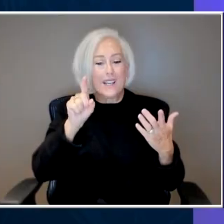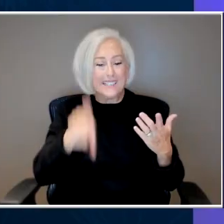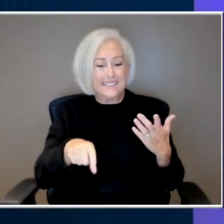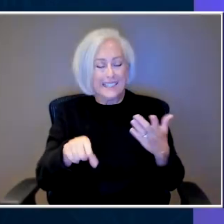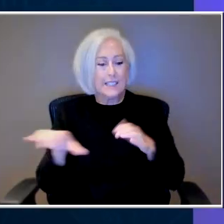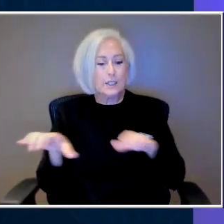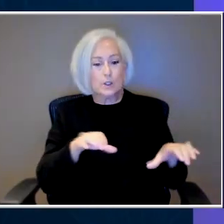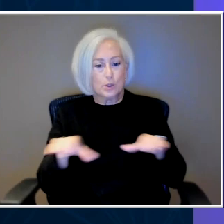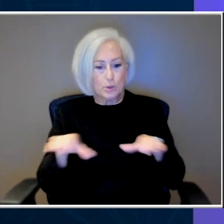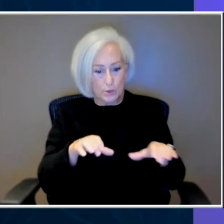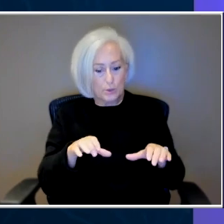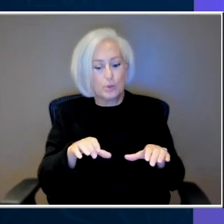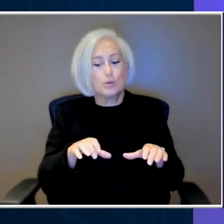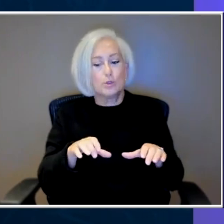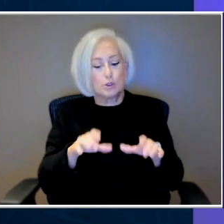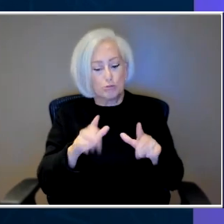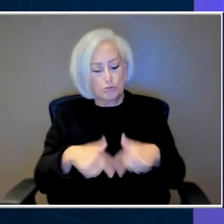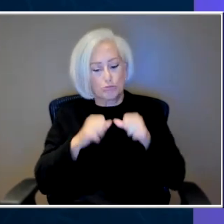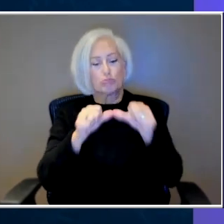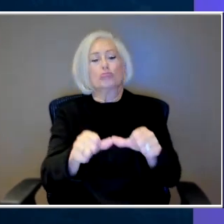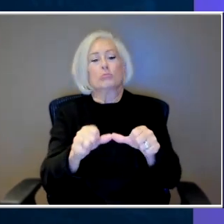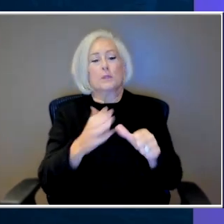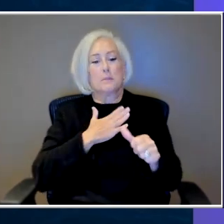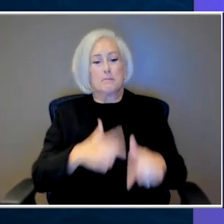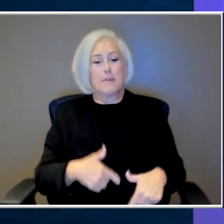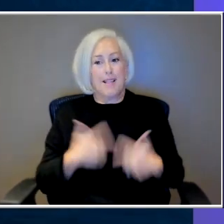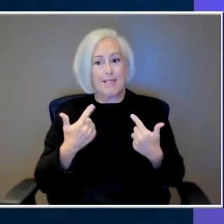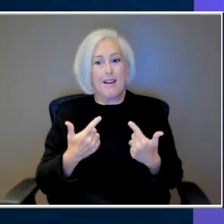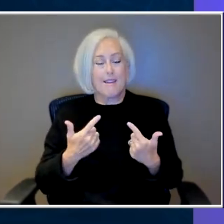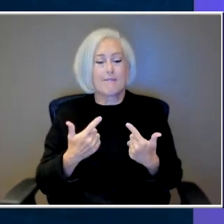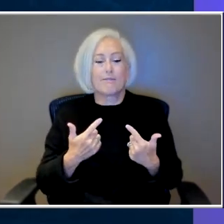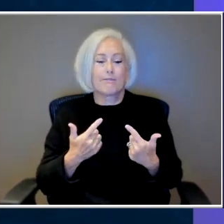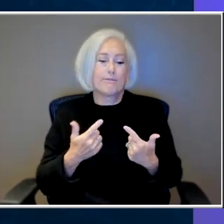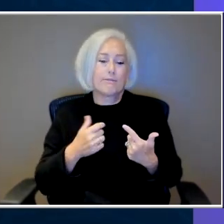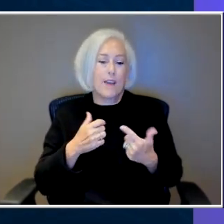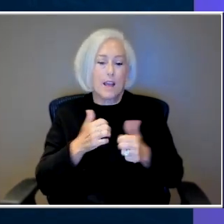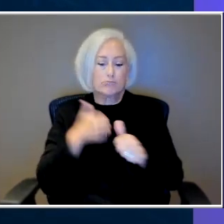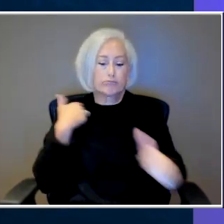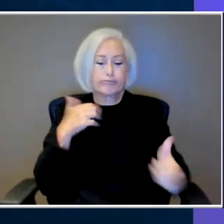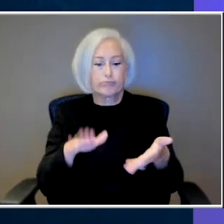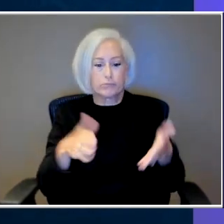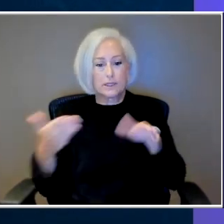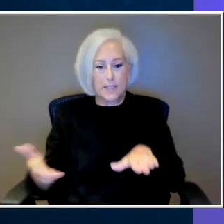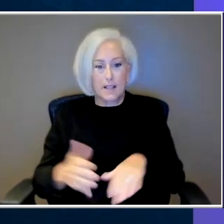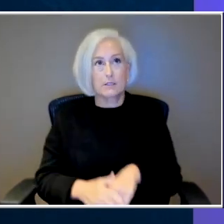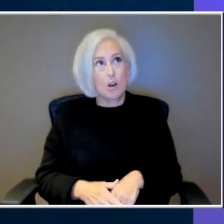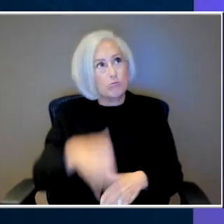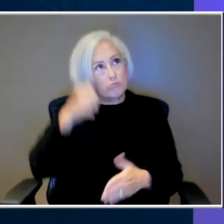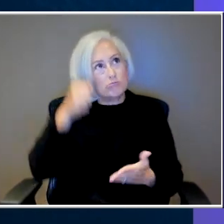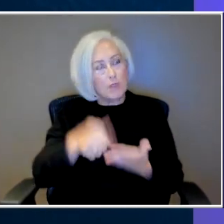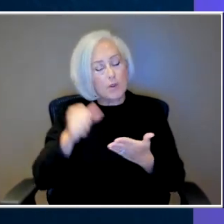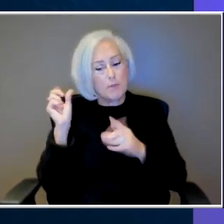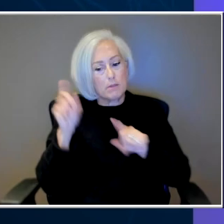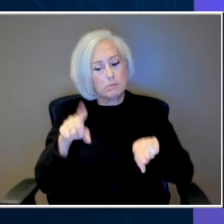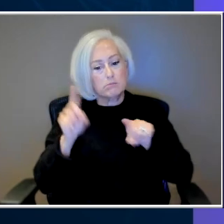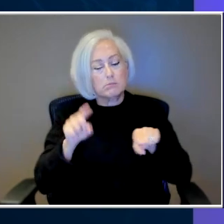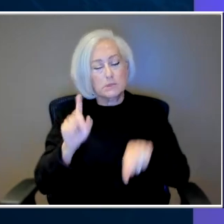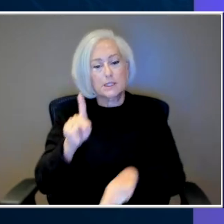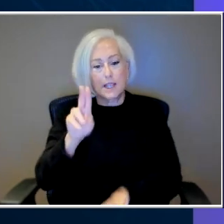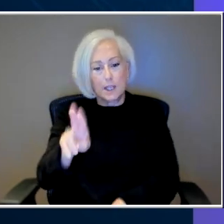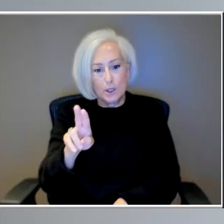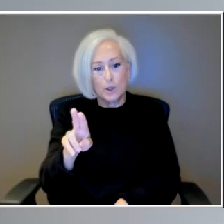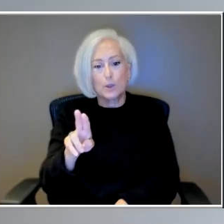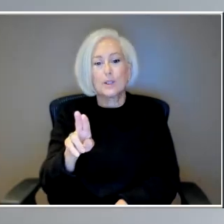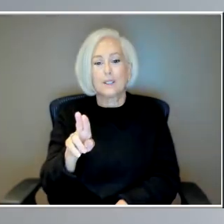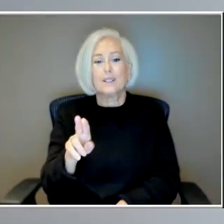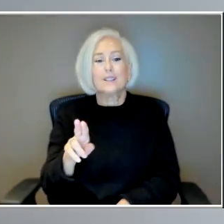back. So we remember these few weeks, you know, coming to KU, but we celebrate leaving on May